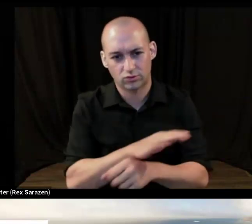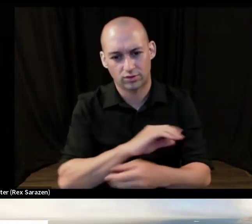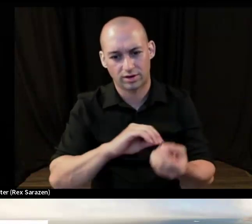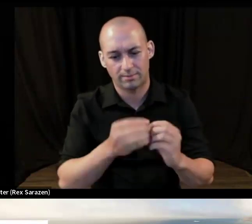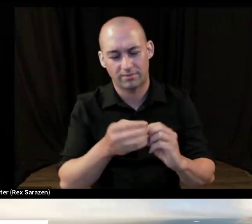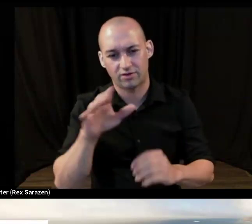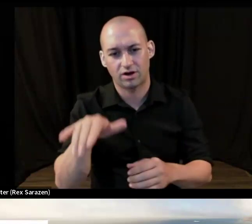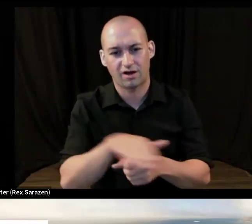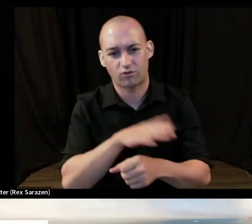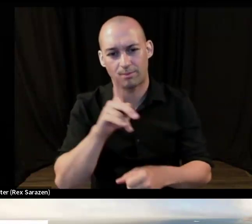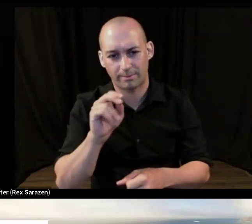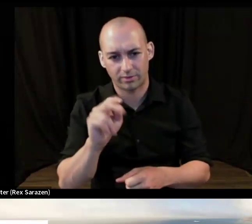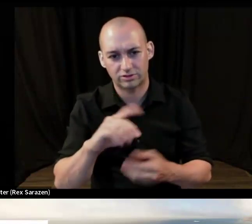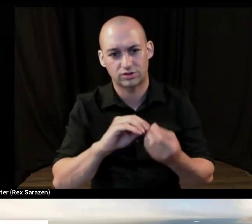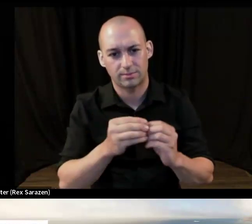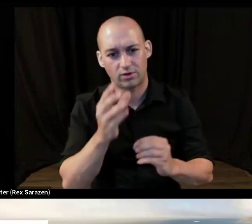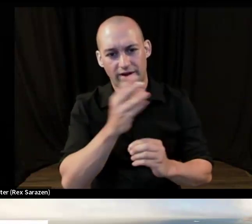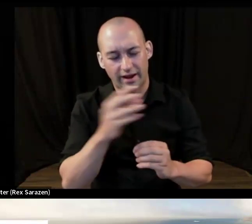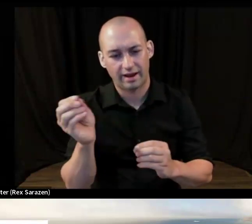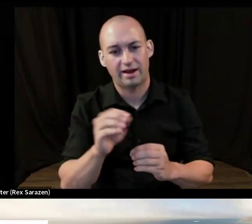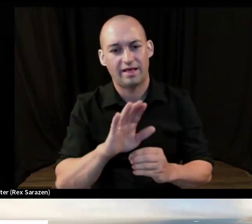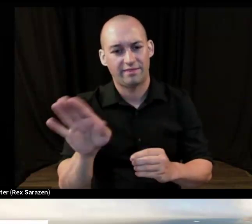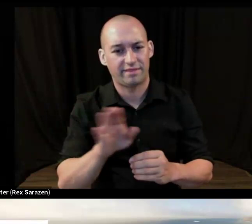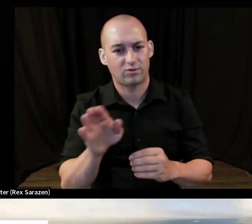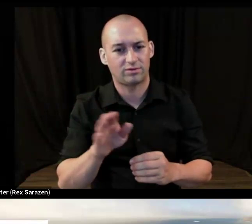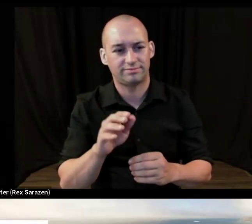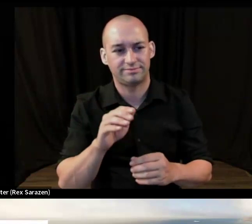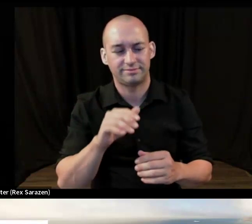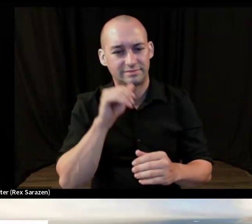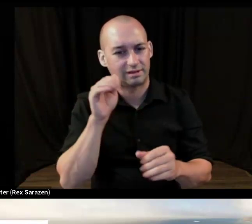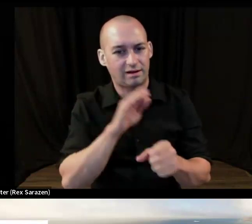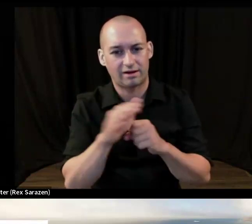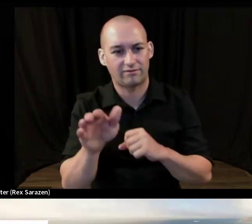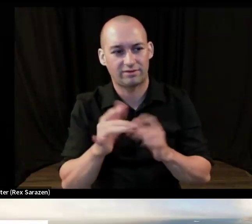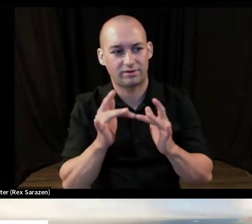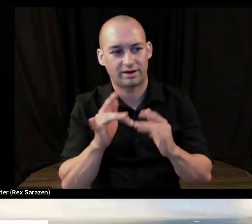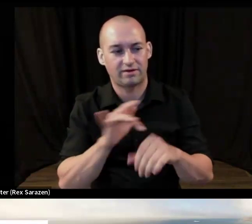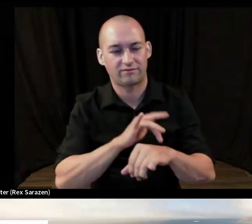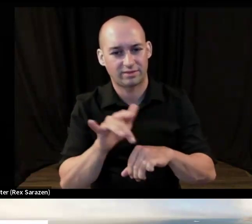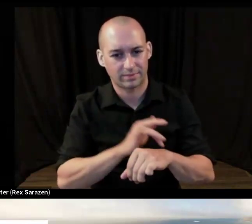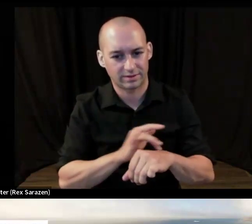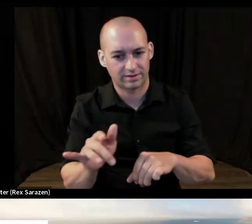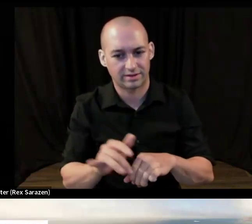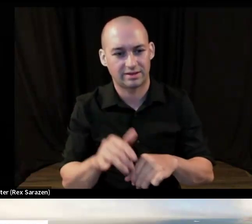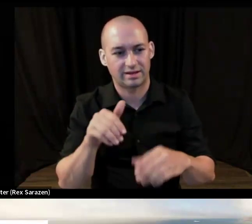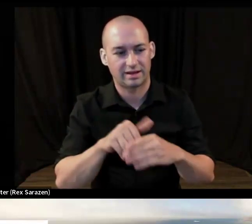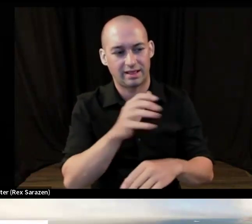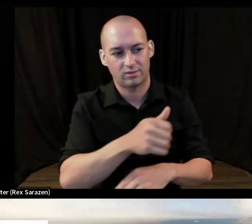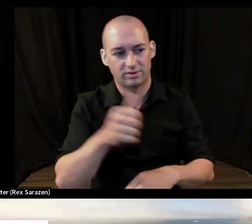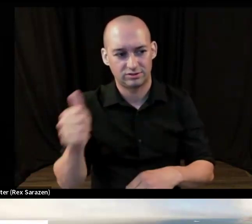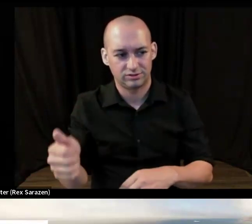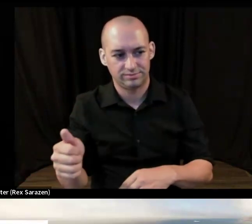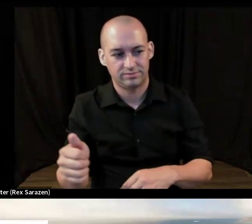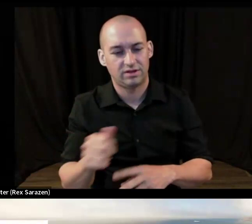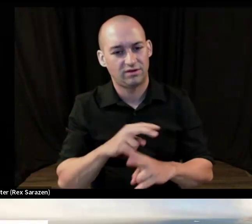population members, as well as their relative lack of broadband availability and adoption in the allocation. So very